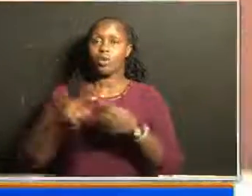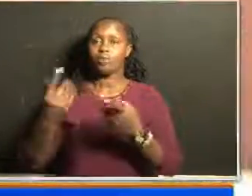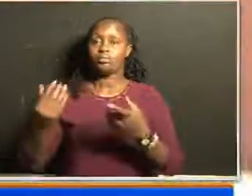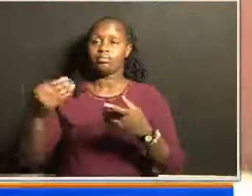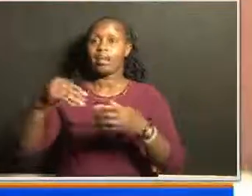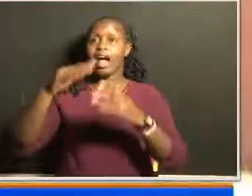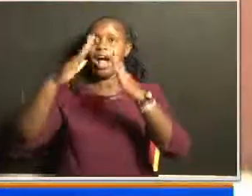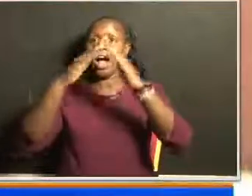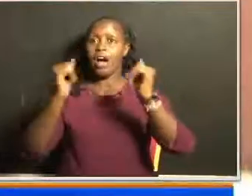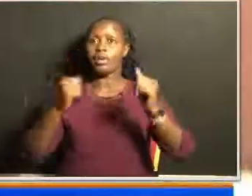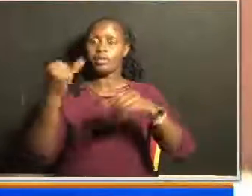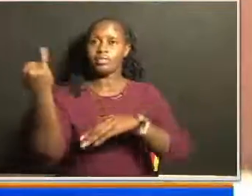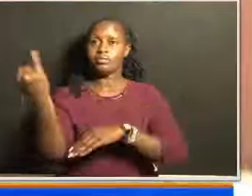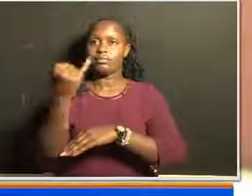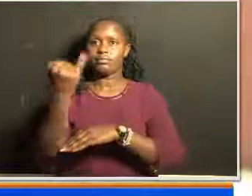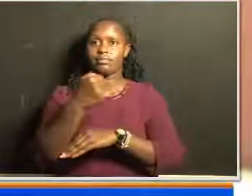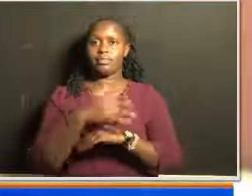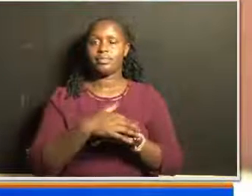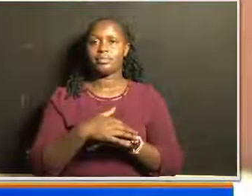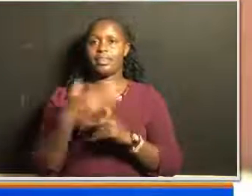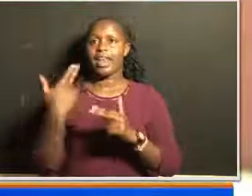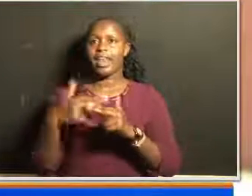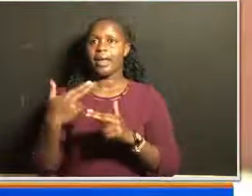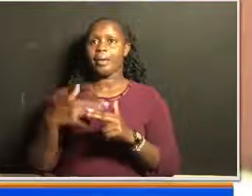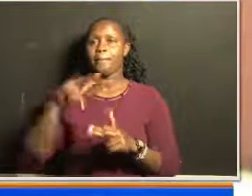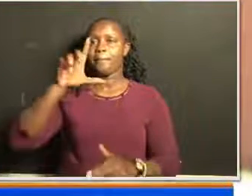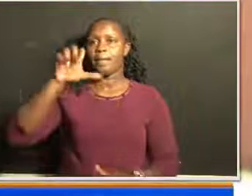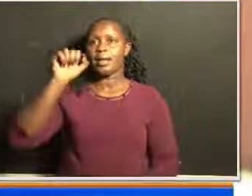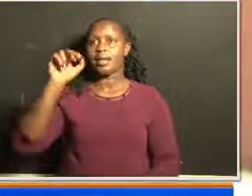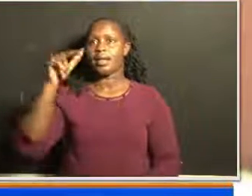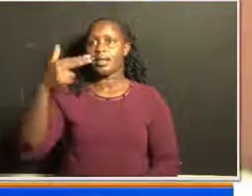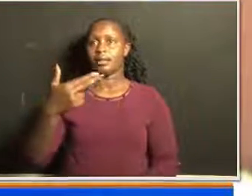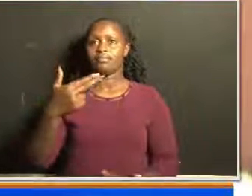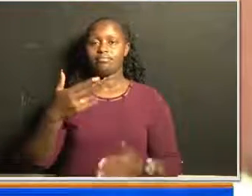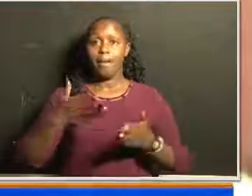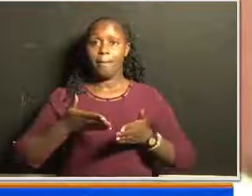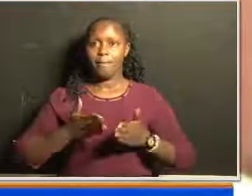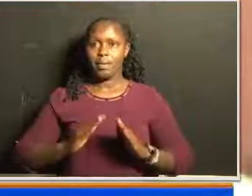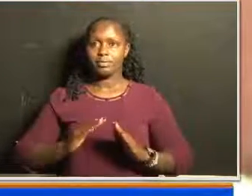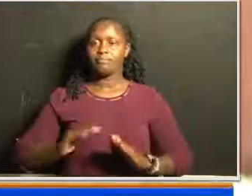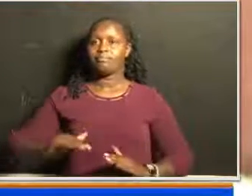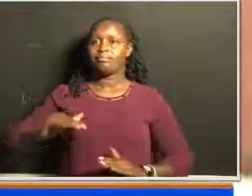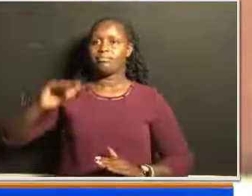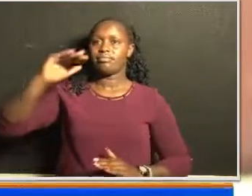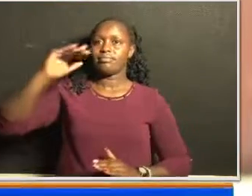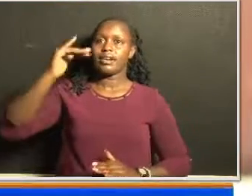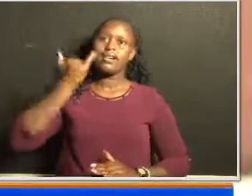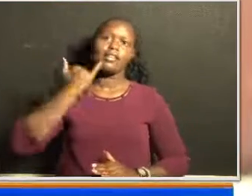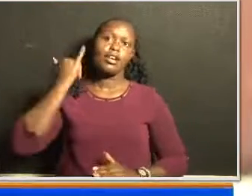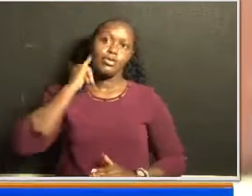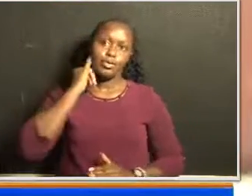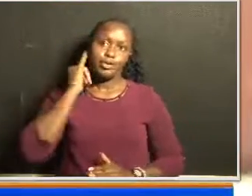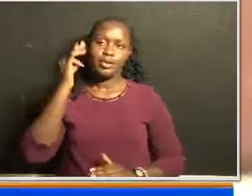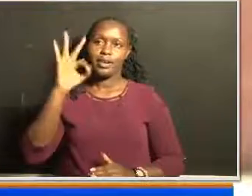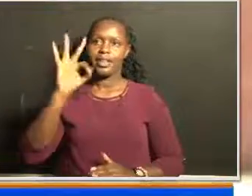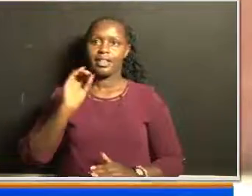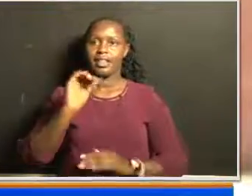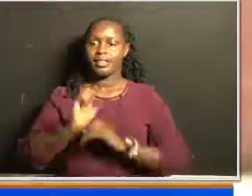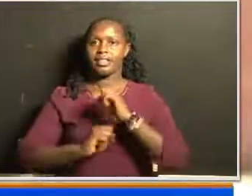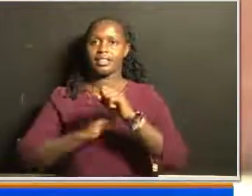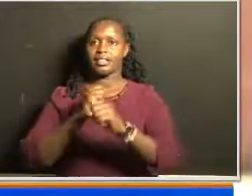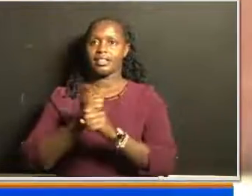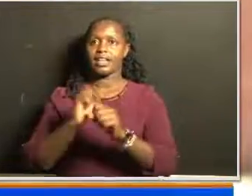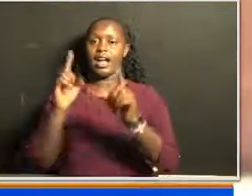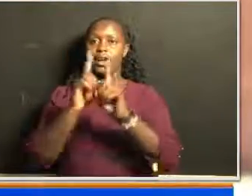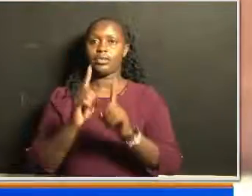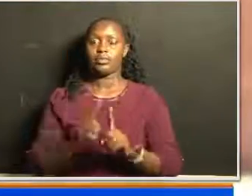ago. My name is Leah Wanja, born and raised in Nakuru. I'm 30 years old and I